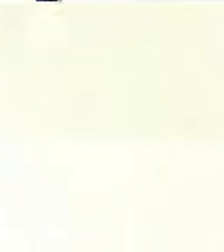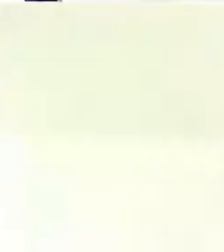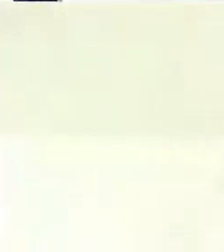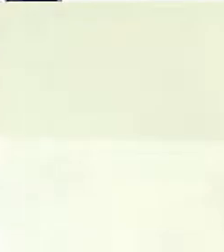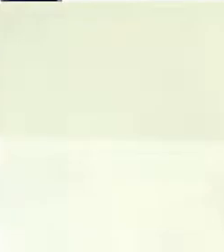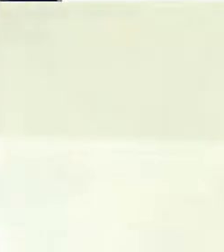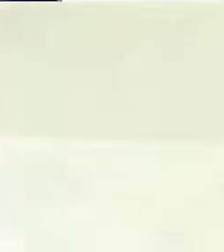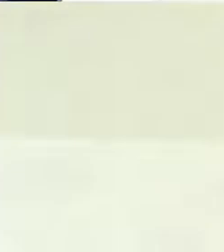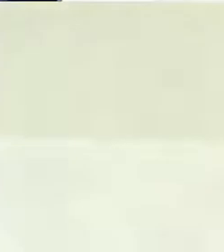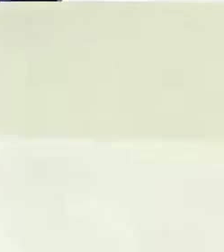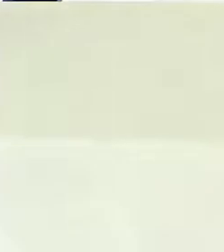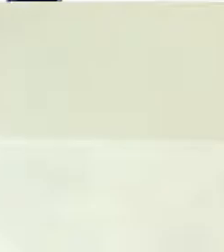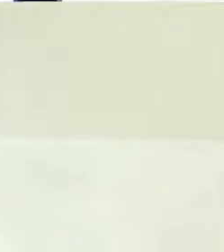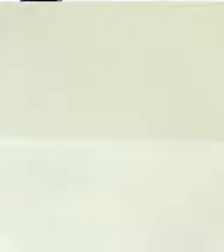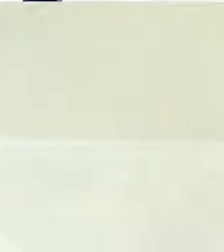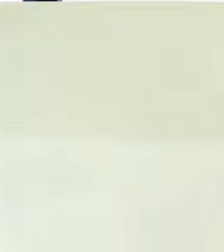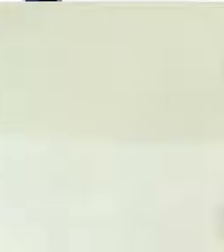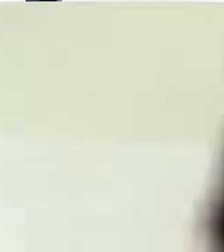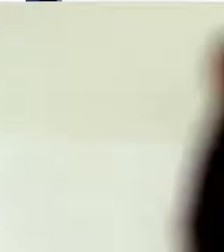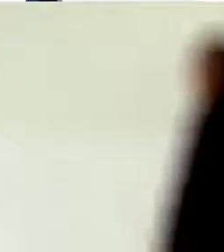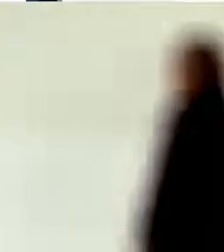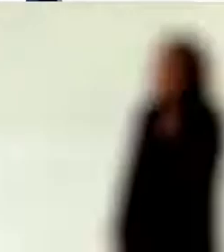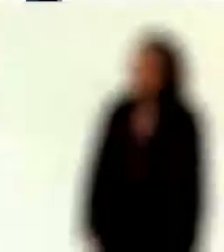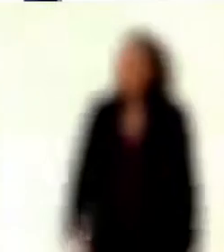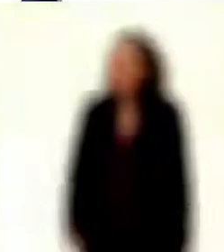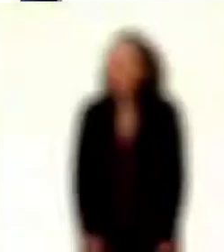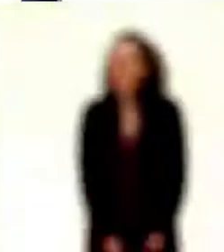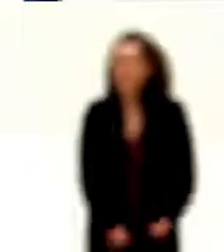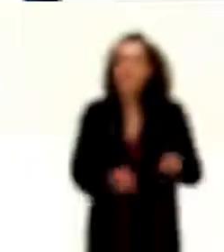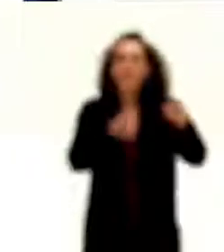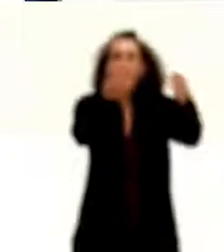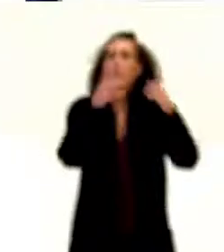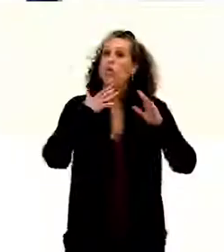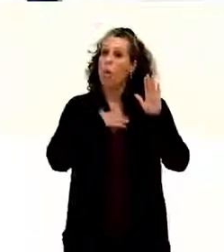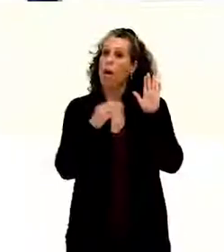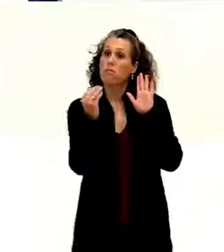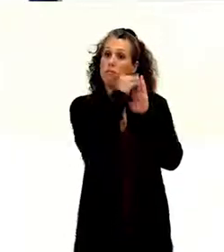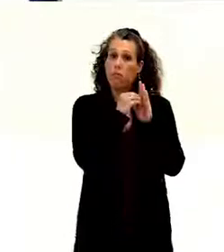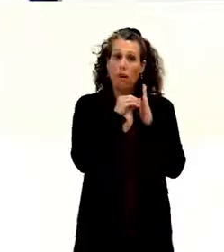For technical specifications into a contract, it also requires